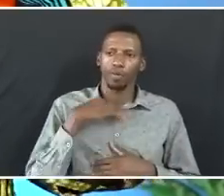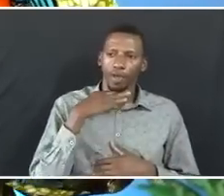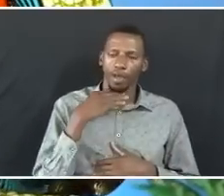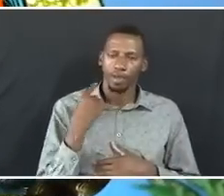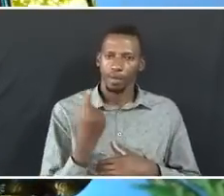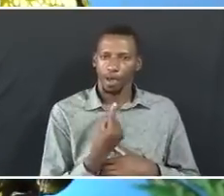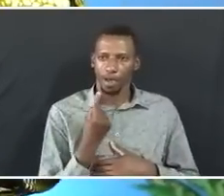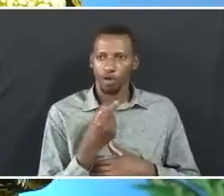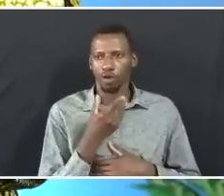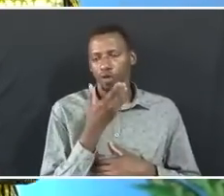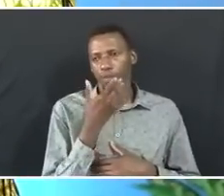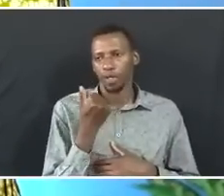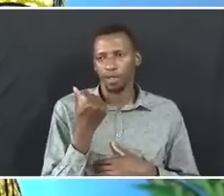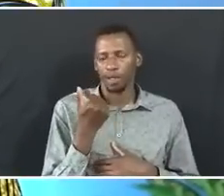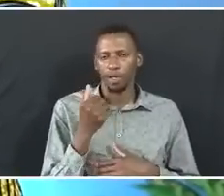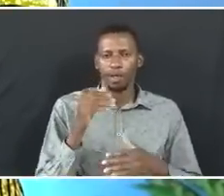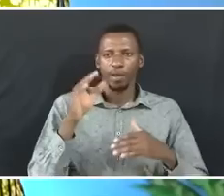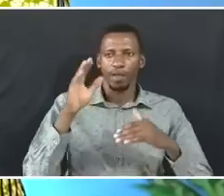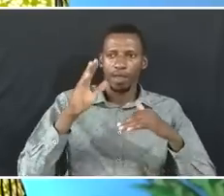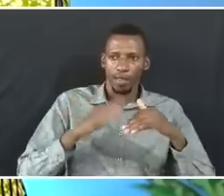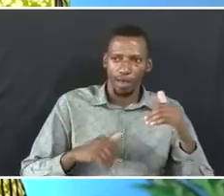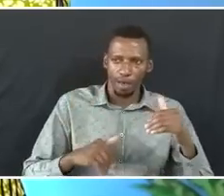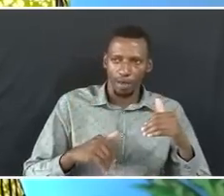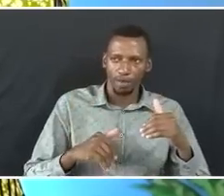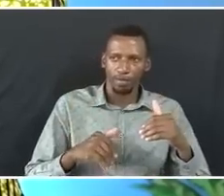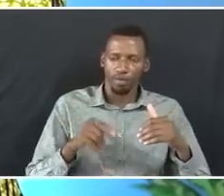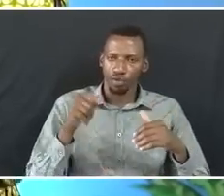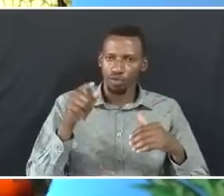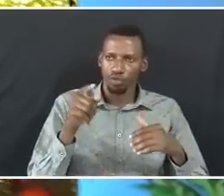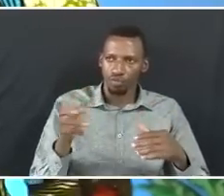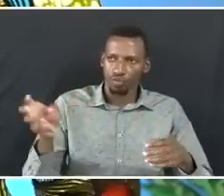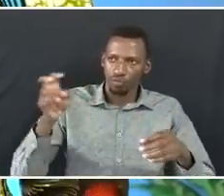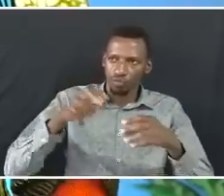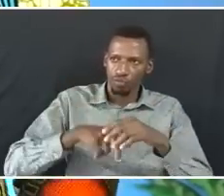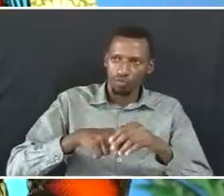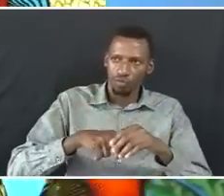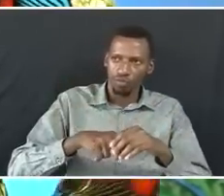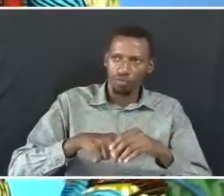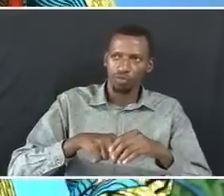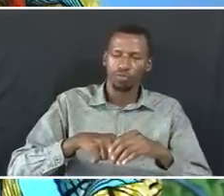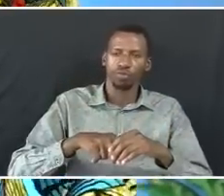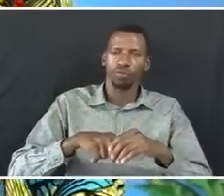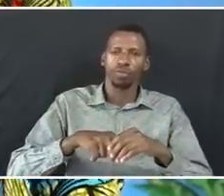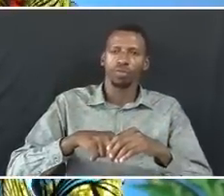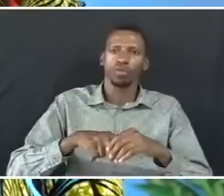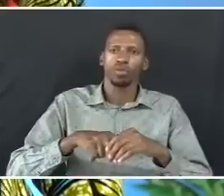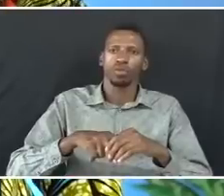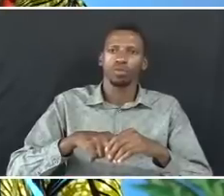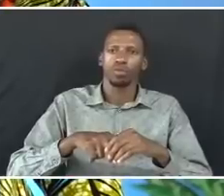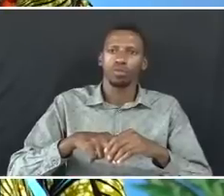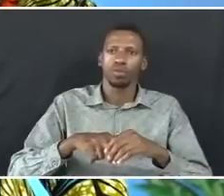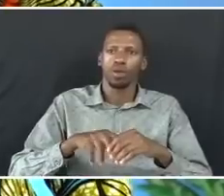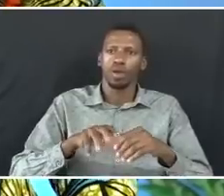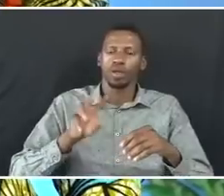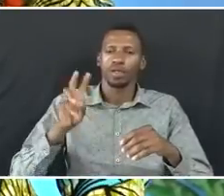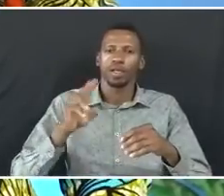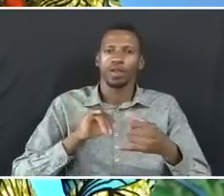than entangle yourself in a polygamous setup with the excuse that men are